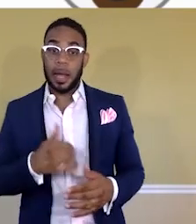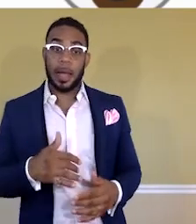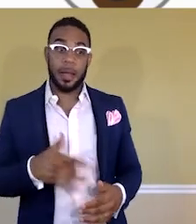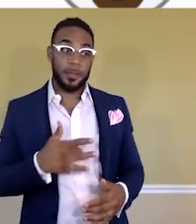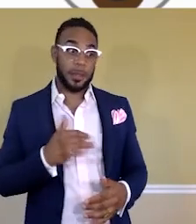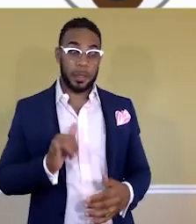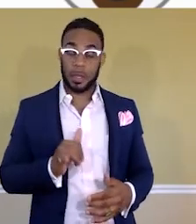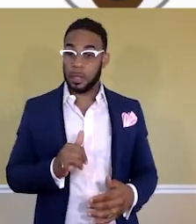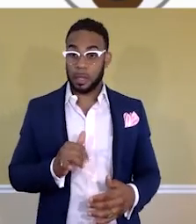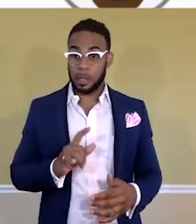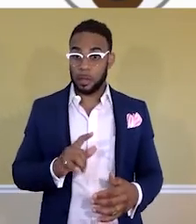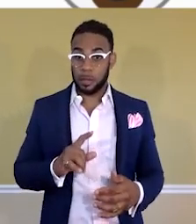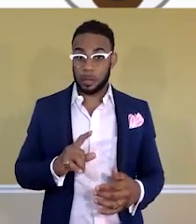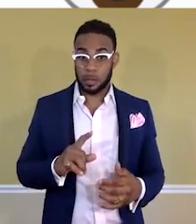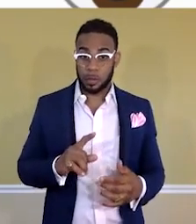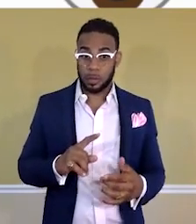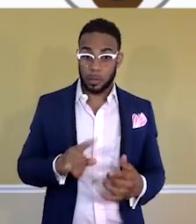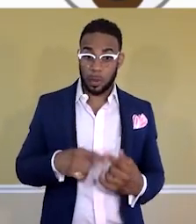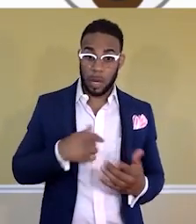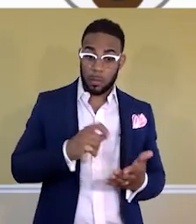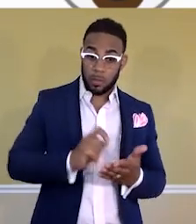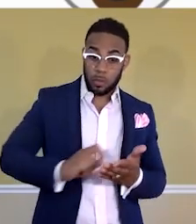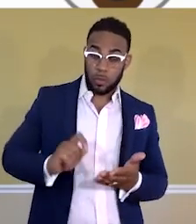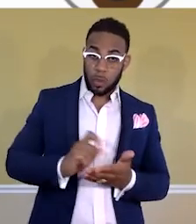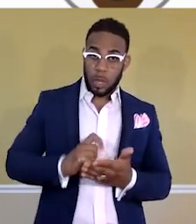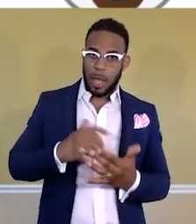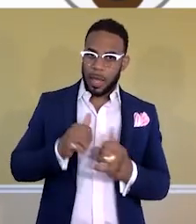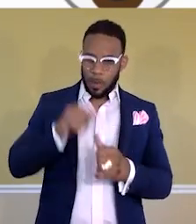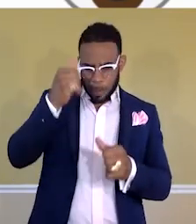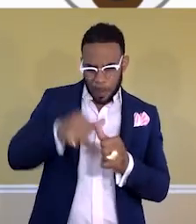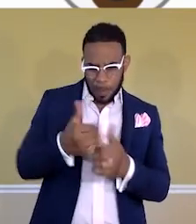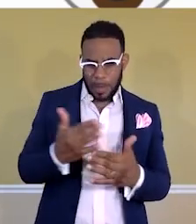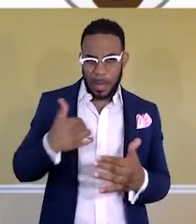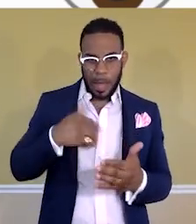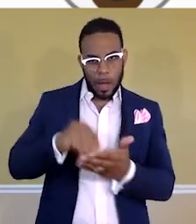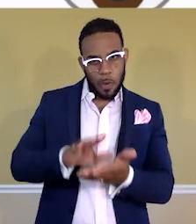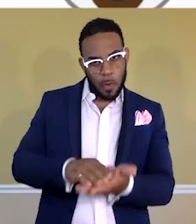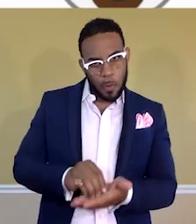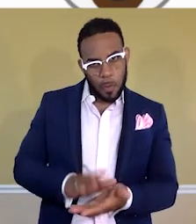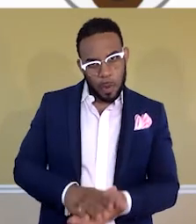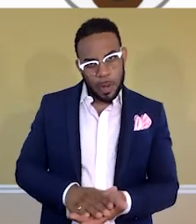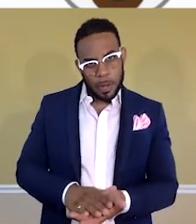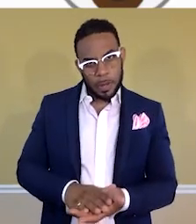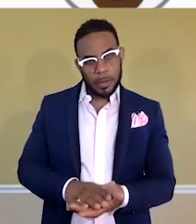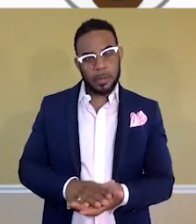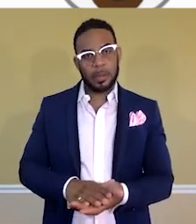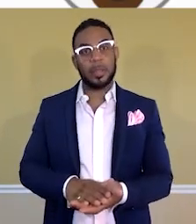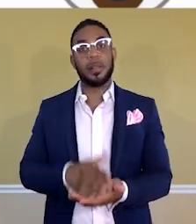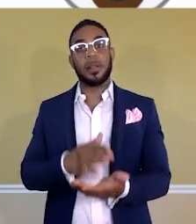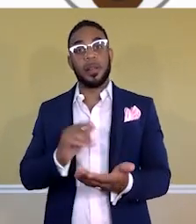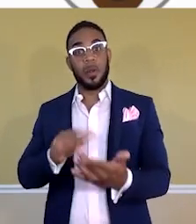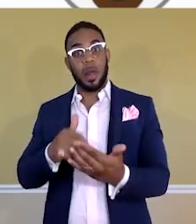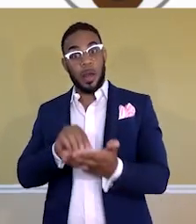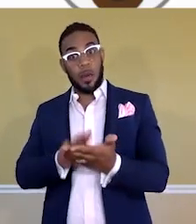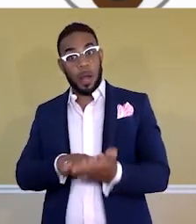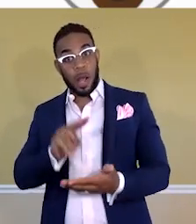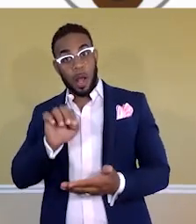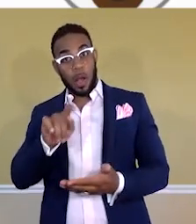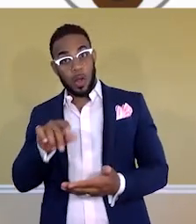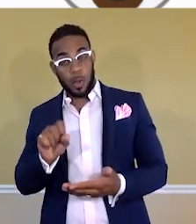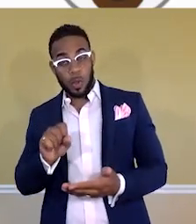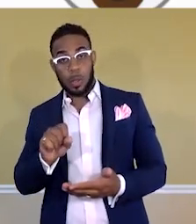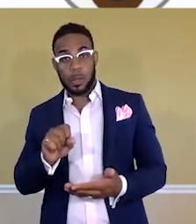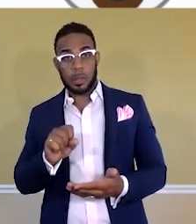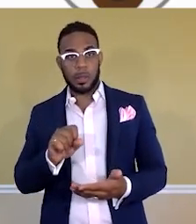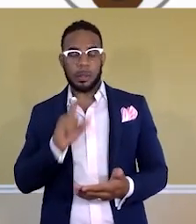like when I'm journaling, I can remember things when I write them down. And when I write down the notes,